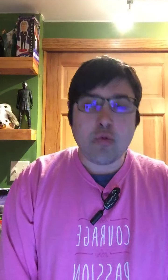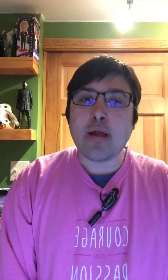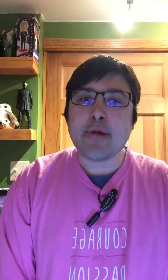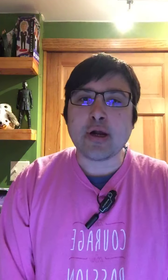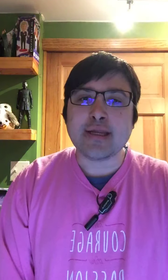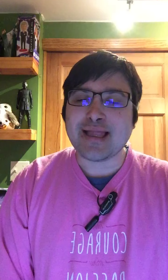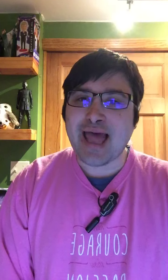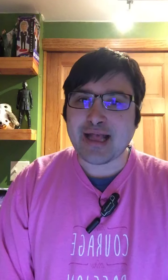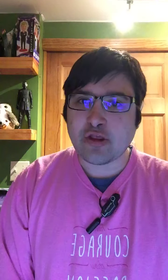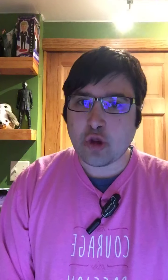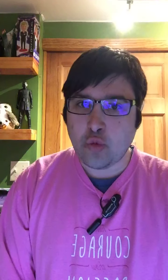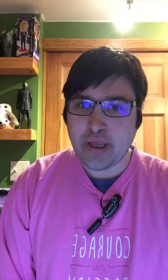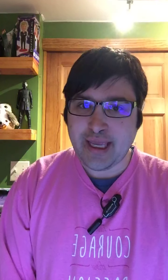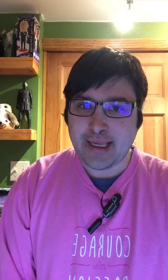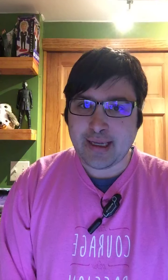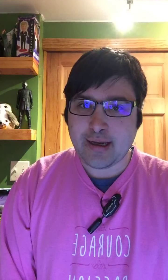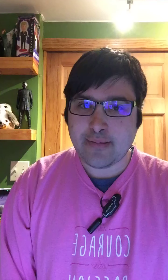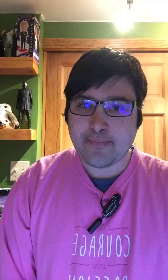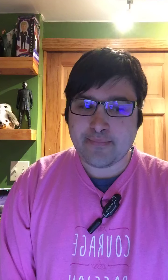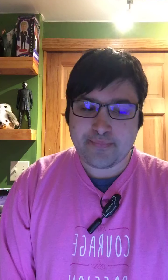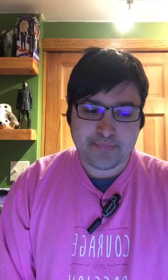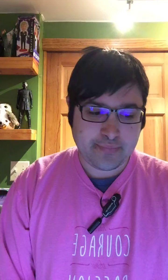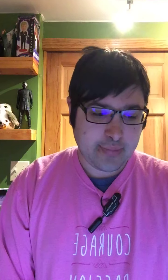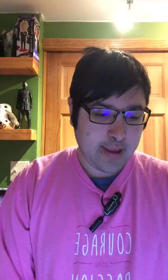a Walmart last week.